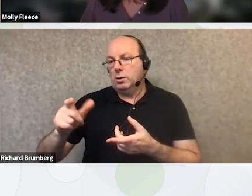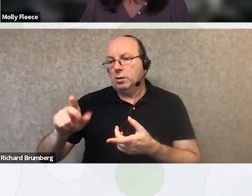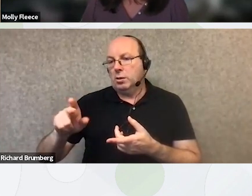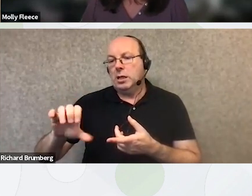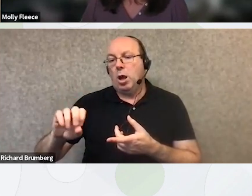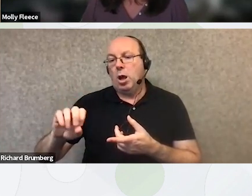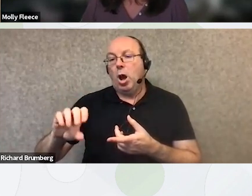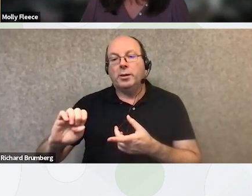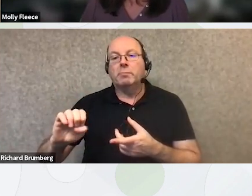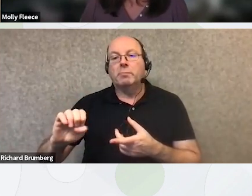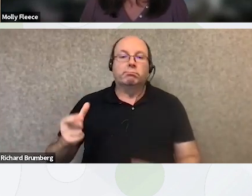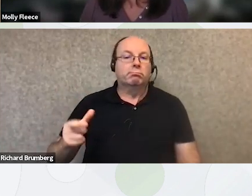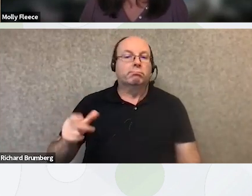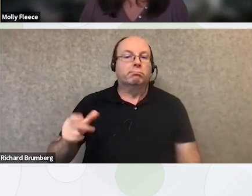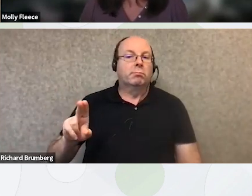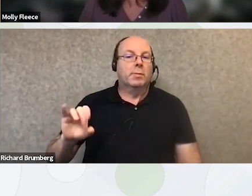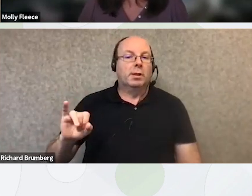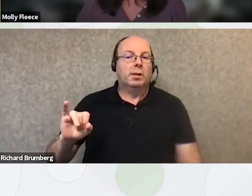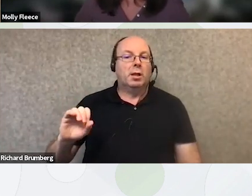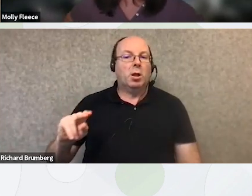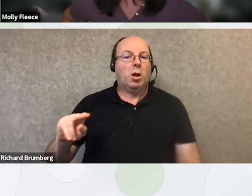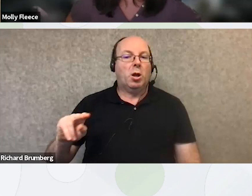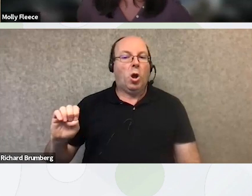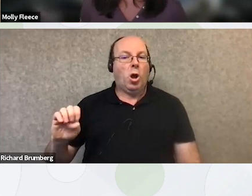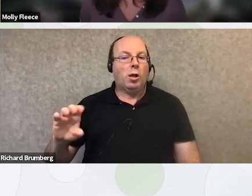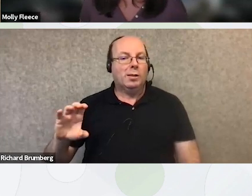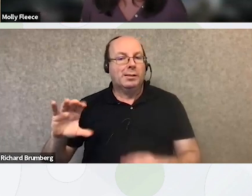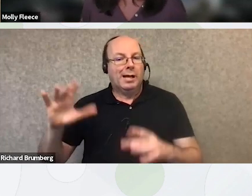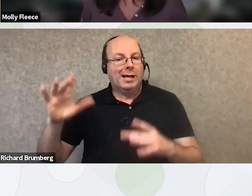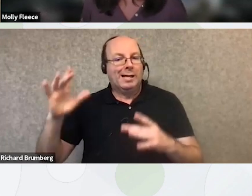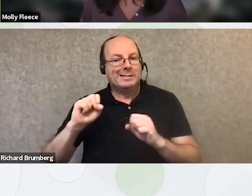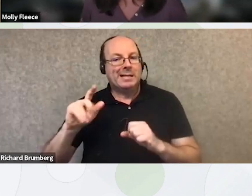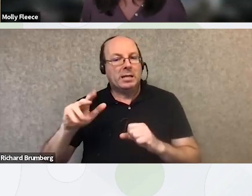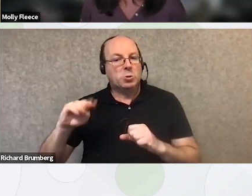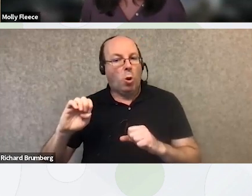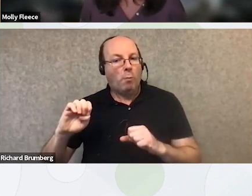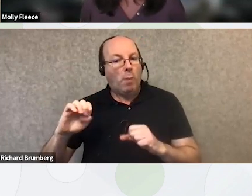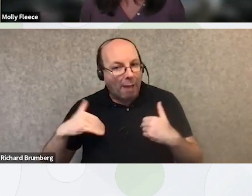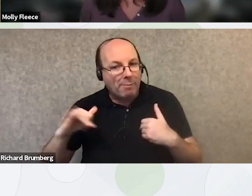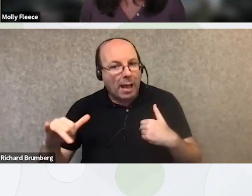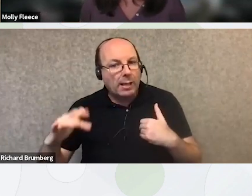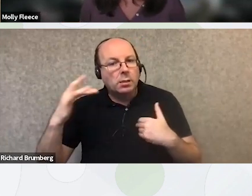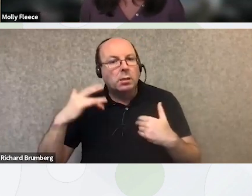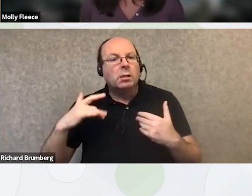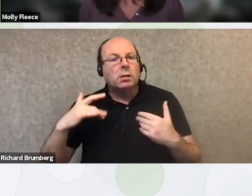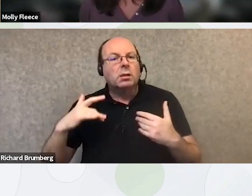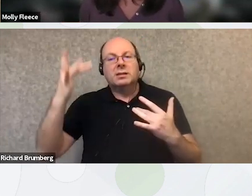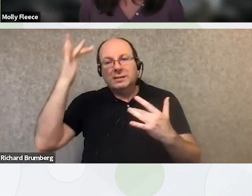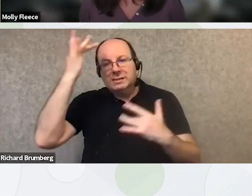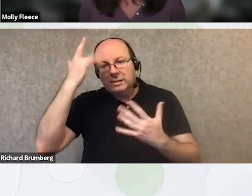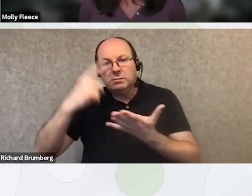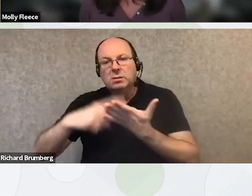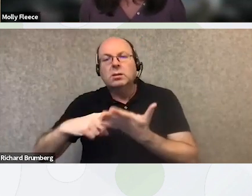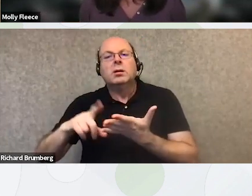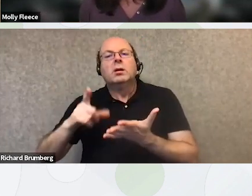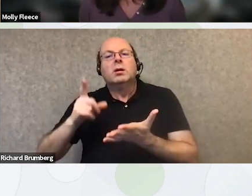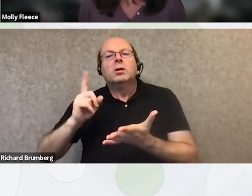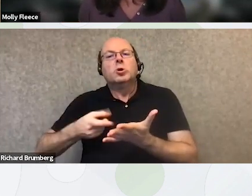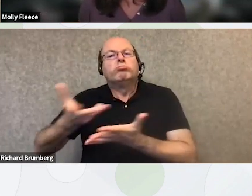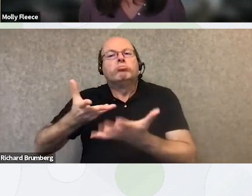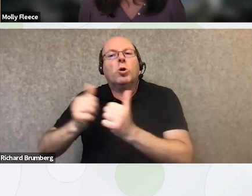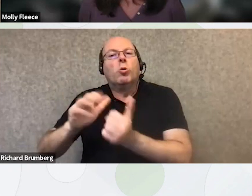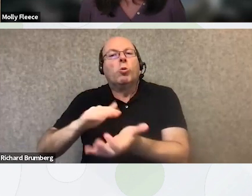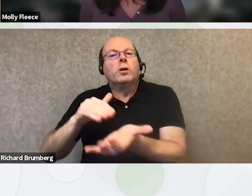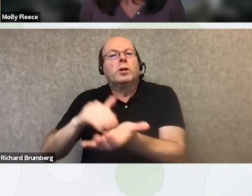But in general, those can be discussed with healthcare providers on an individual basis. In terms